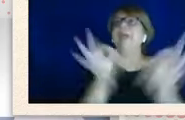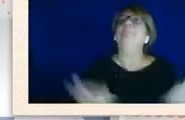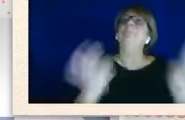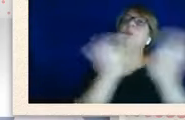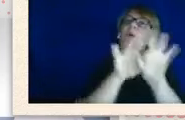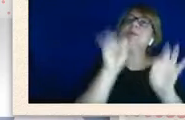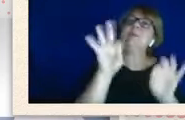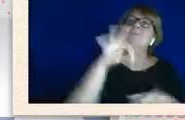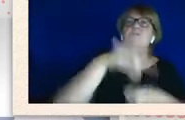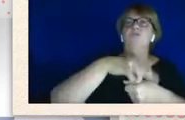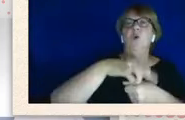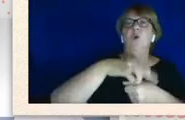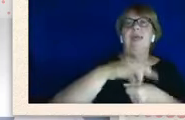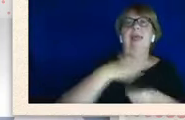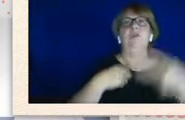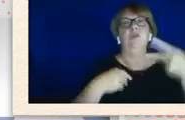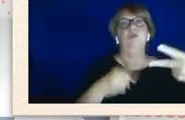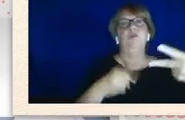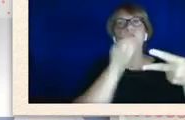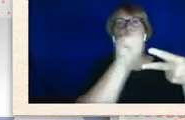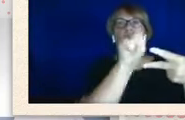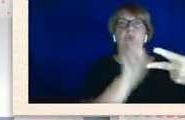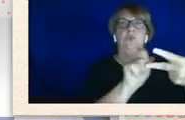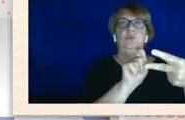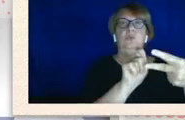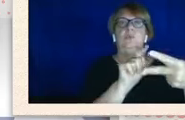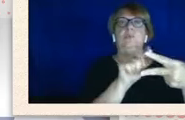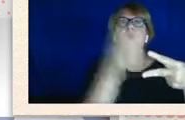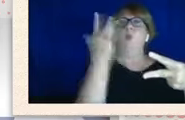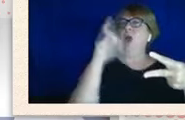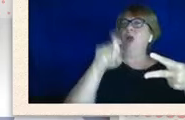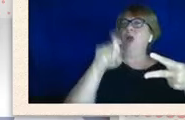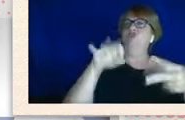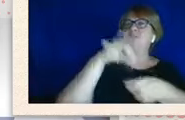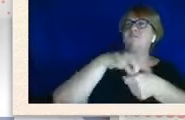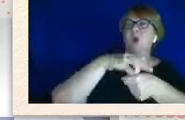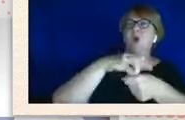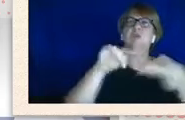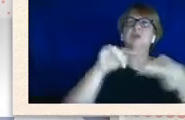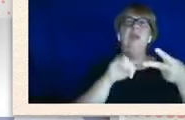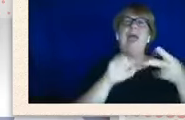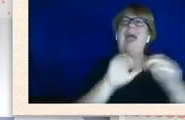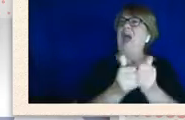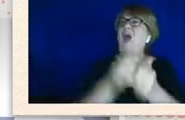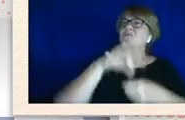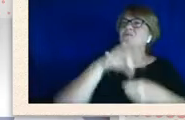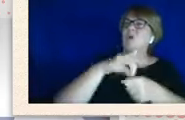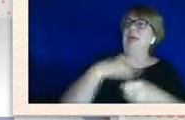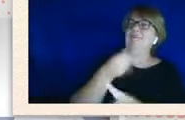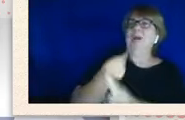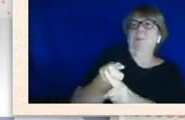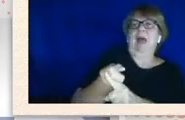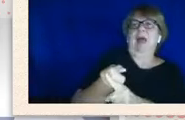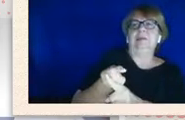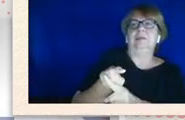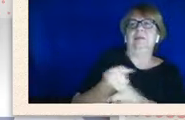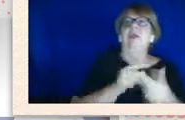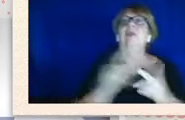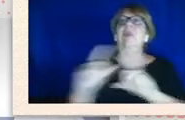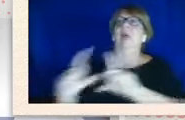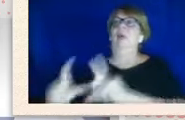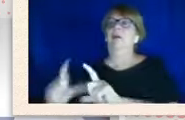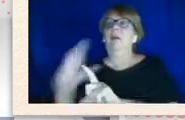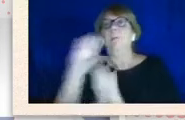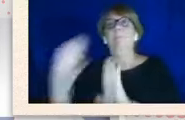have 2 bullet points. Why should you vote and how voting has an impact? And then we have a picture in the bottom right of